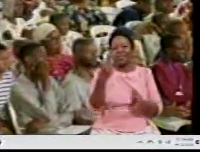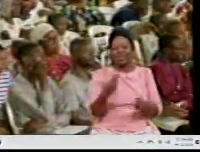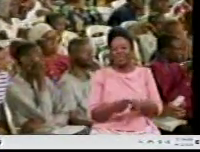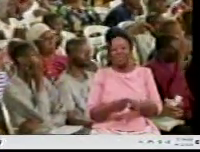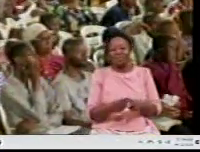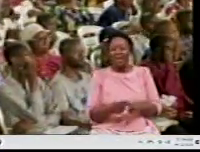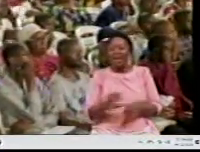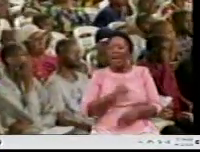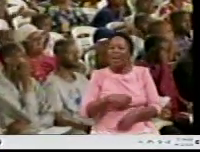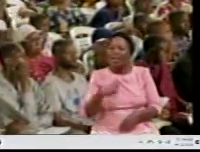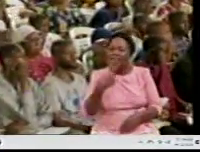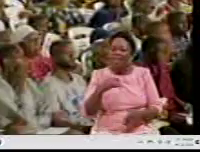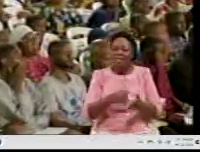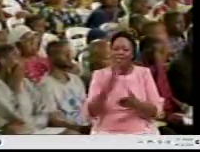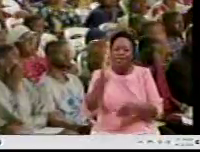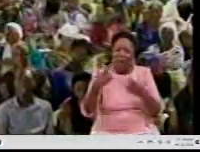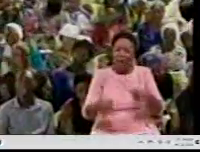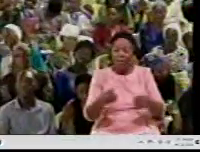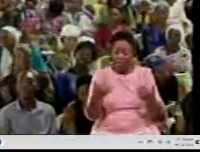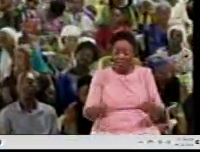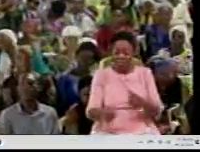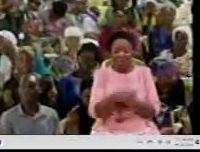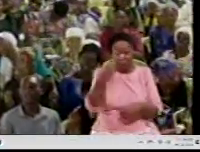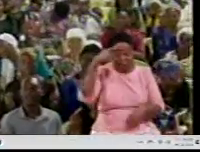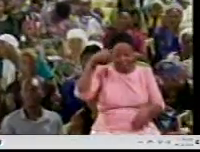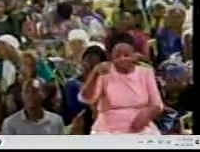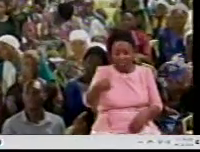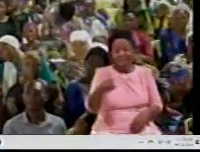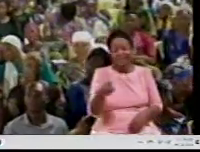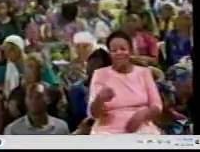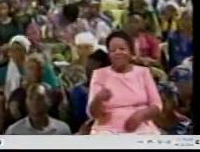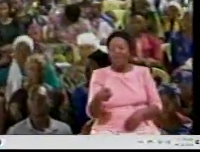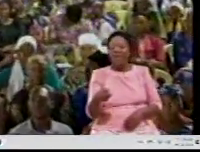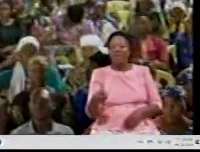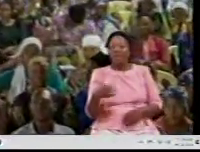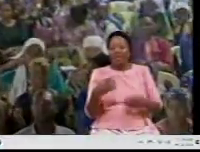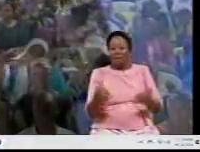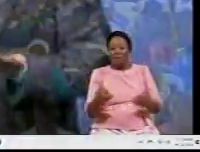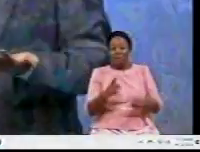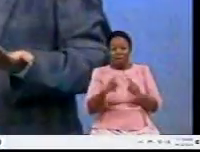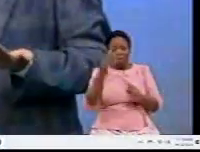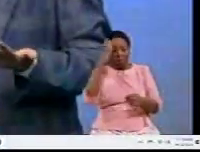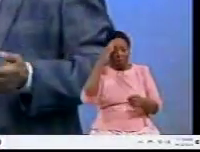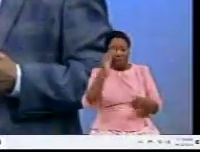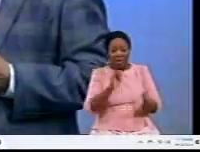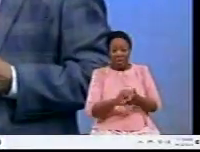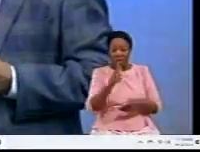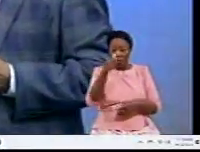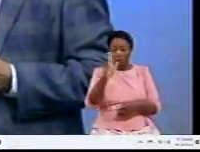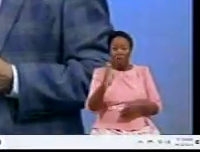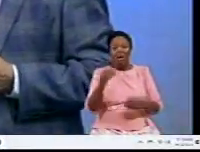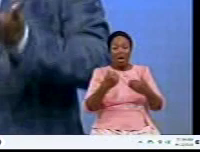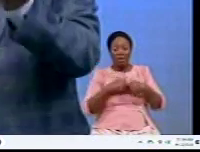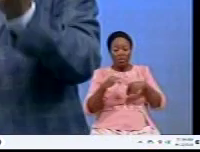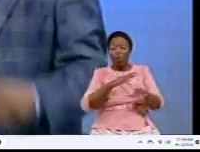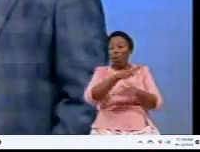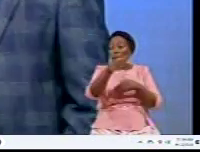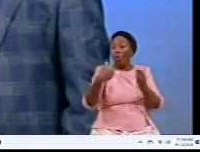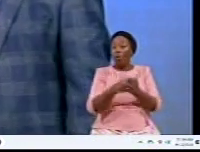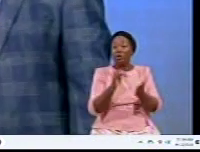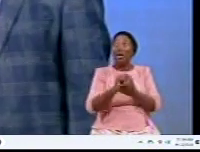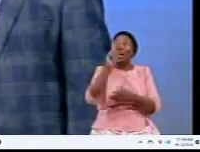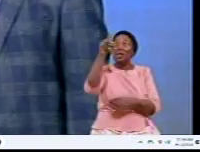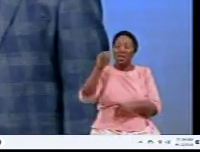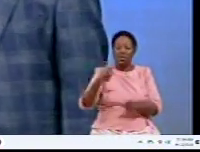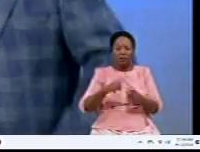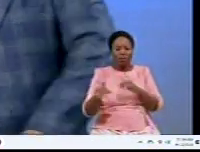I said it will happen today for you. But you know, God has done everything he ought to do. For God so loved